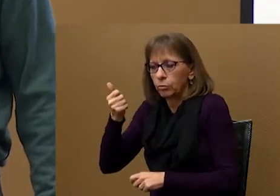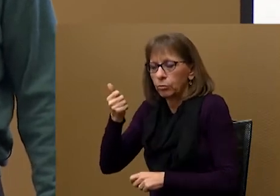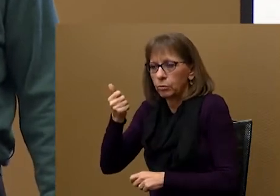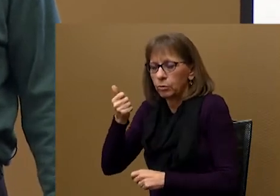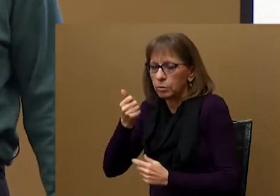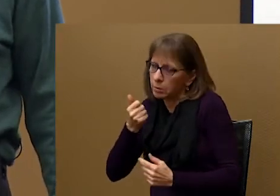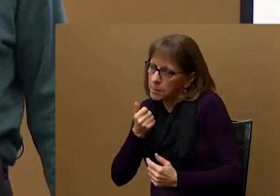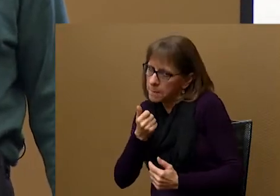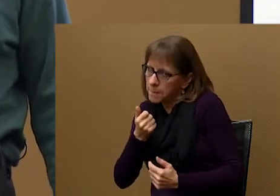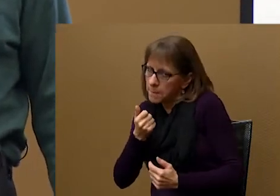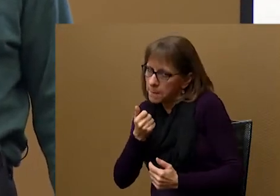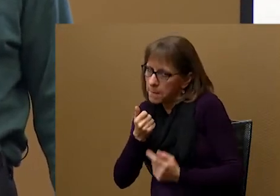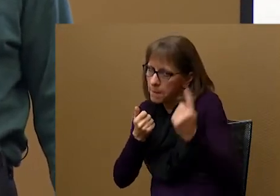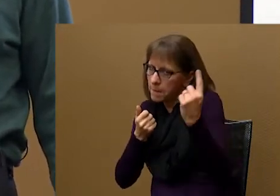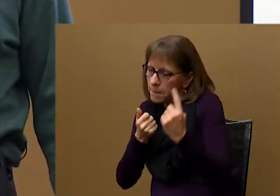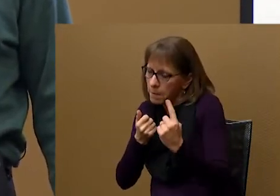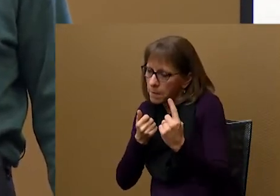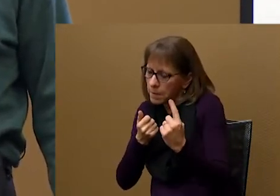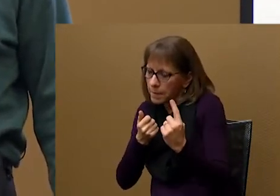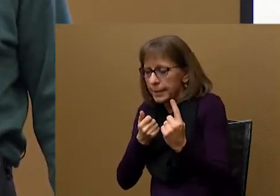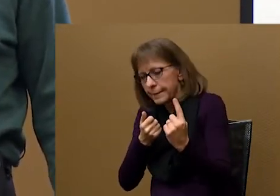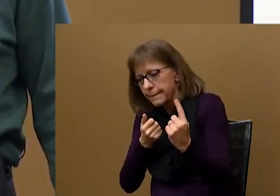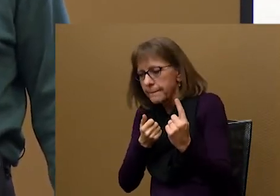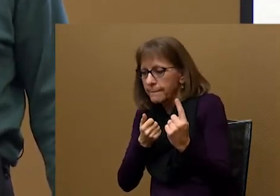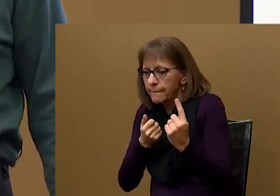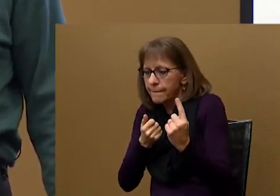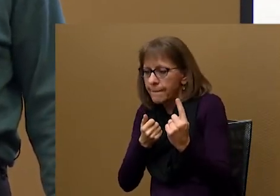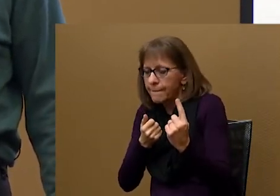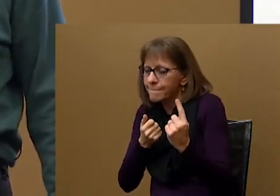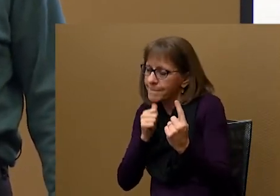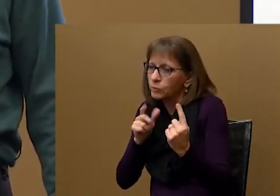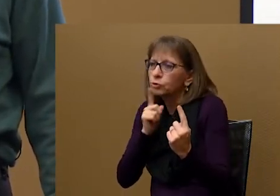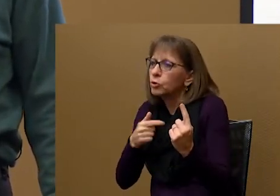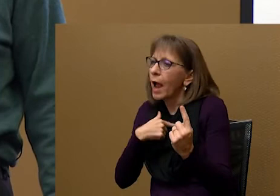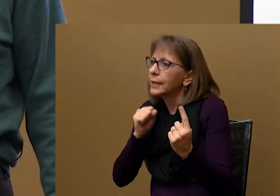I think about it much more, because I'll get people that,